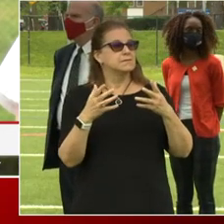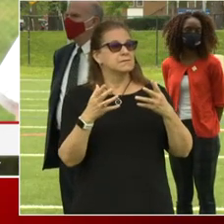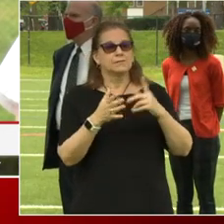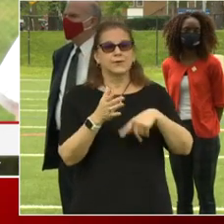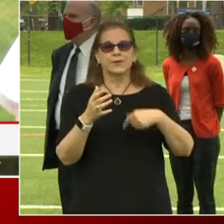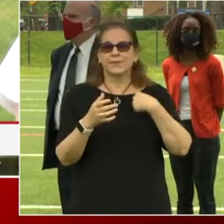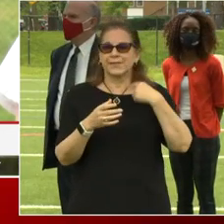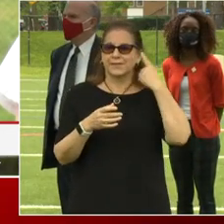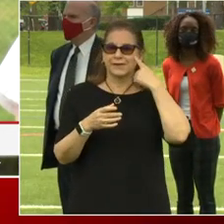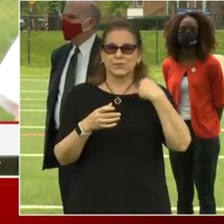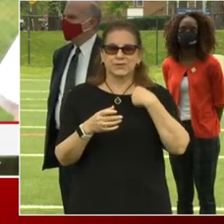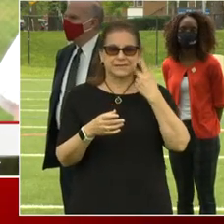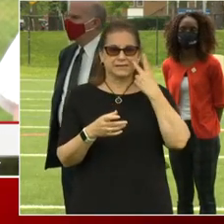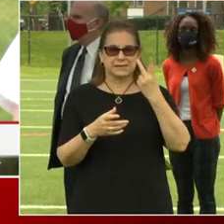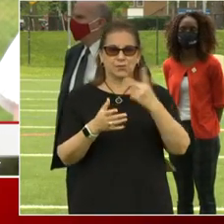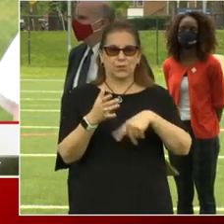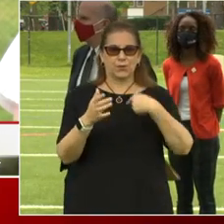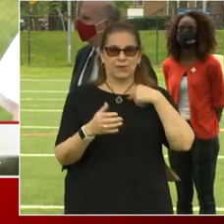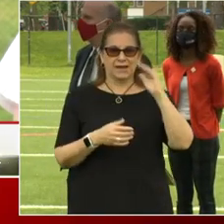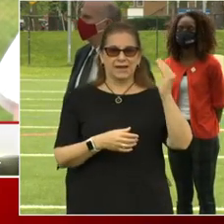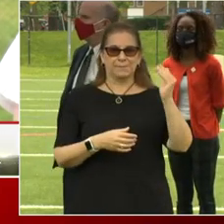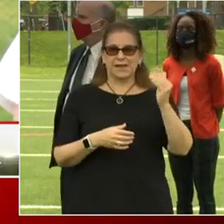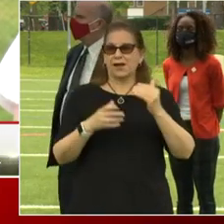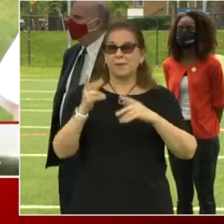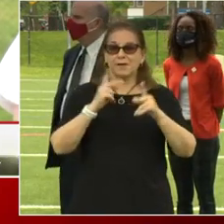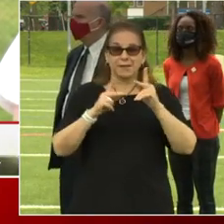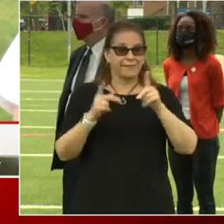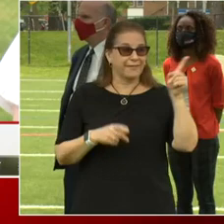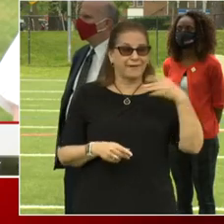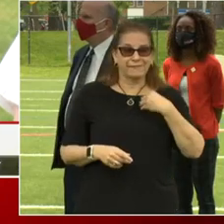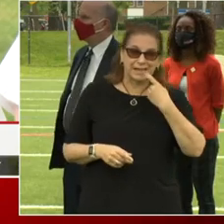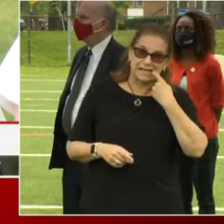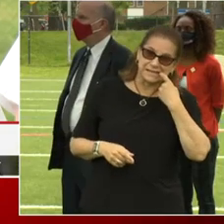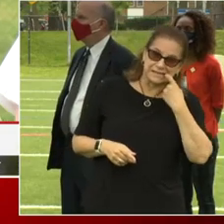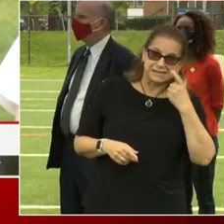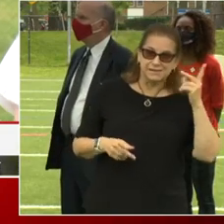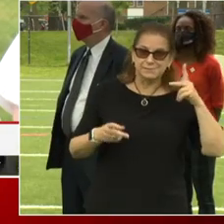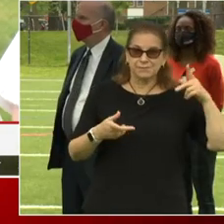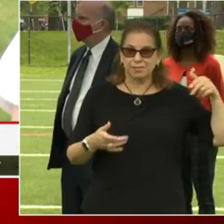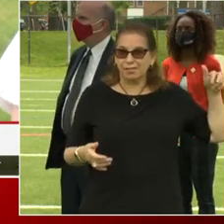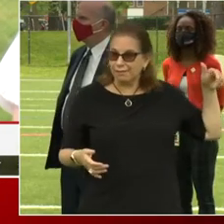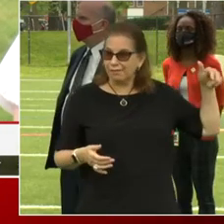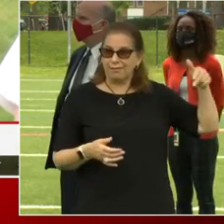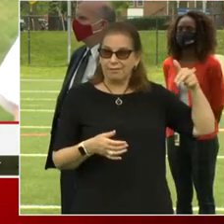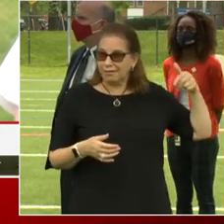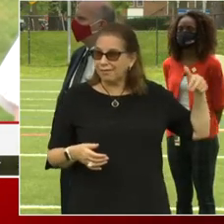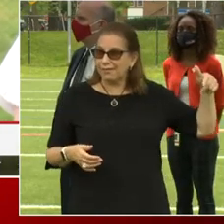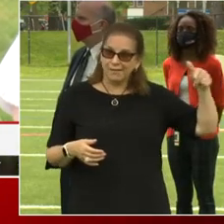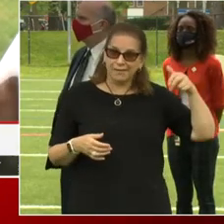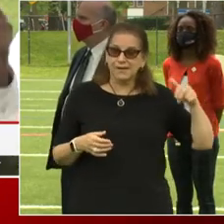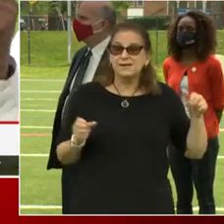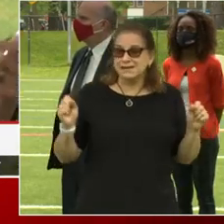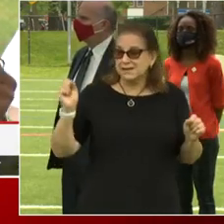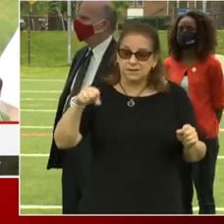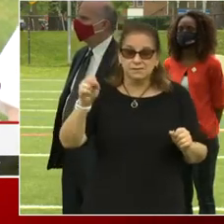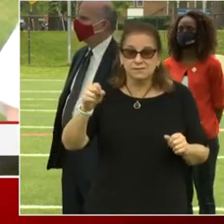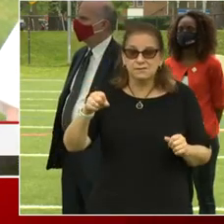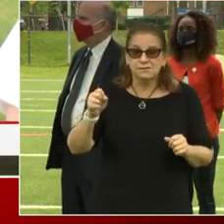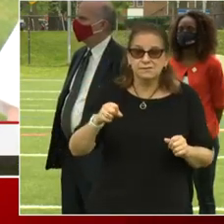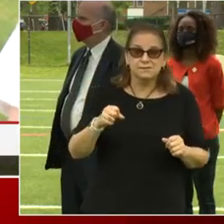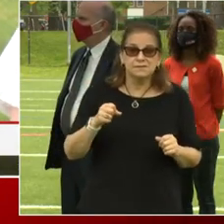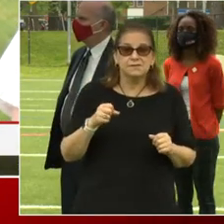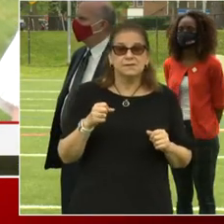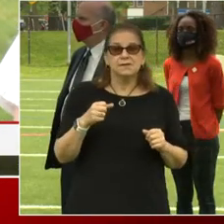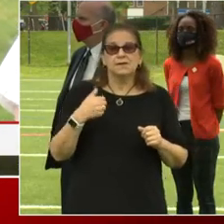Police Department when you talk about people who have addiction issues and the like. So I think that engaging our other partners to try to